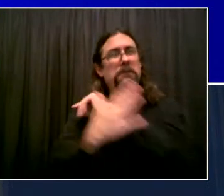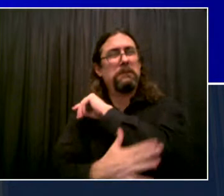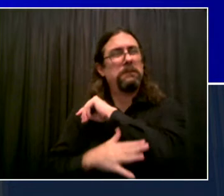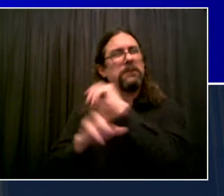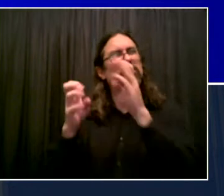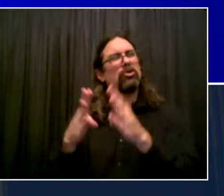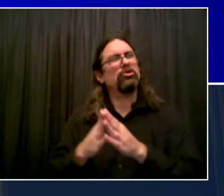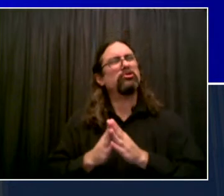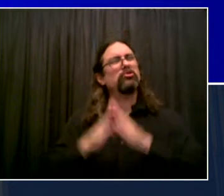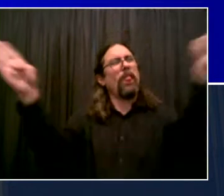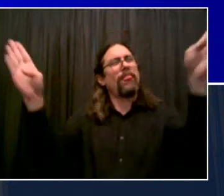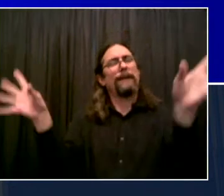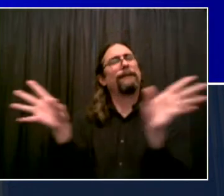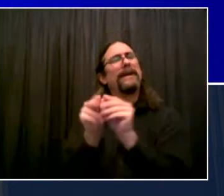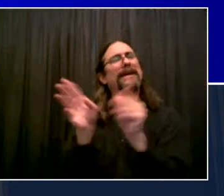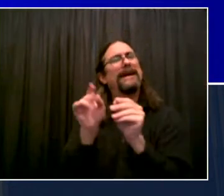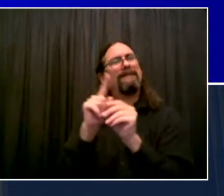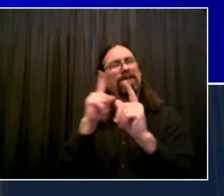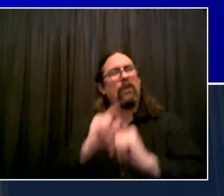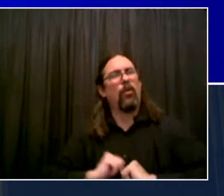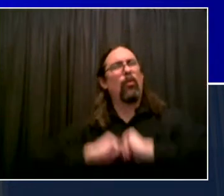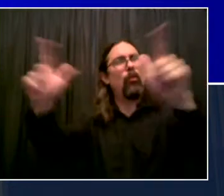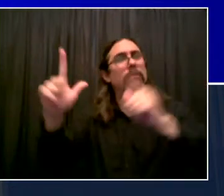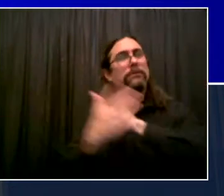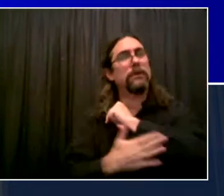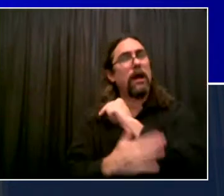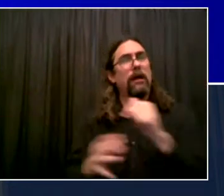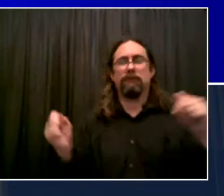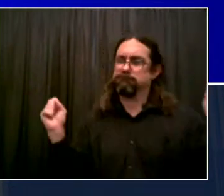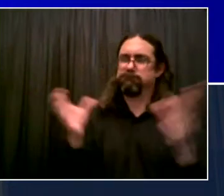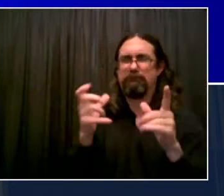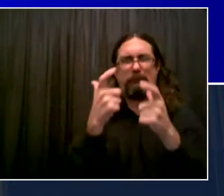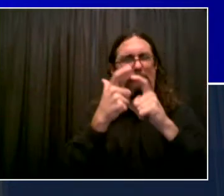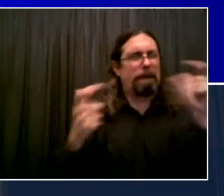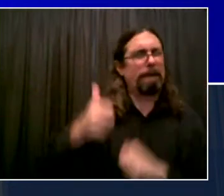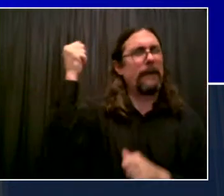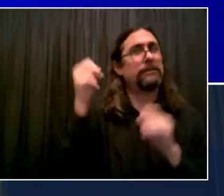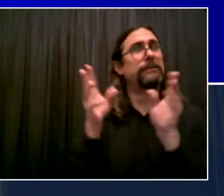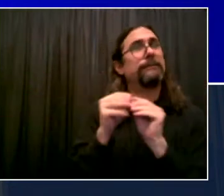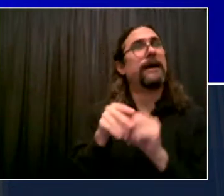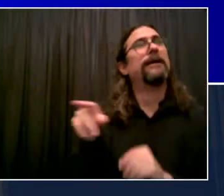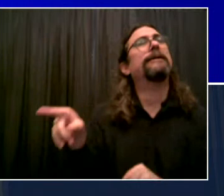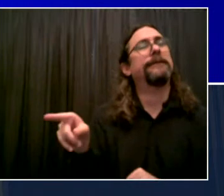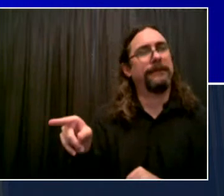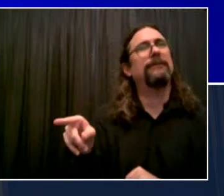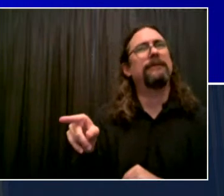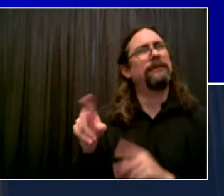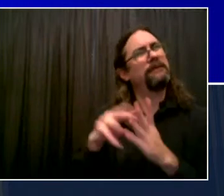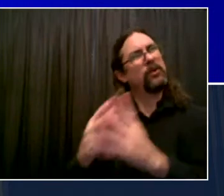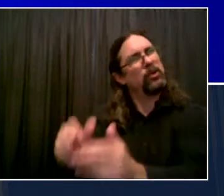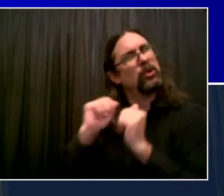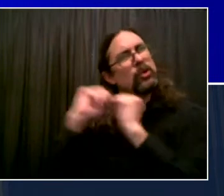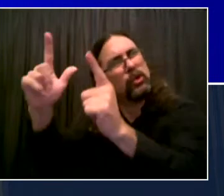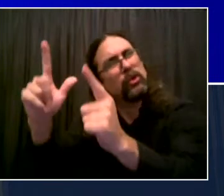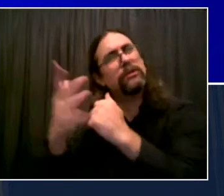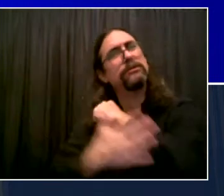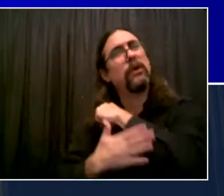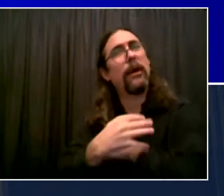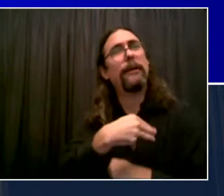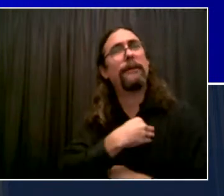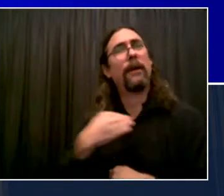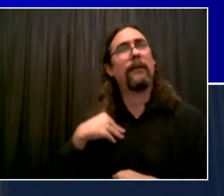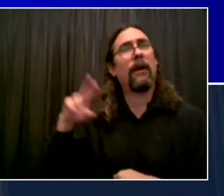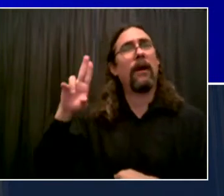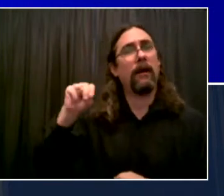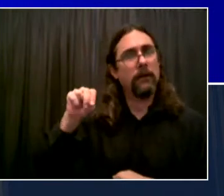get back together in person. It's a very hopeful sign. It's a great moment for New York City. It's one of the things that makes New York City stand out in the entire world, the United